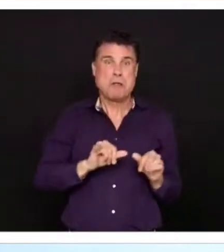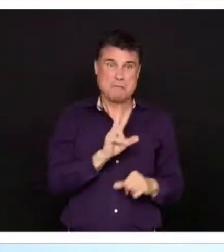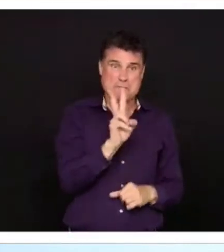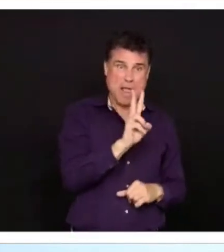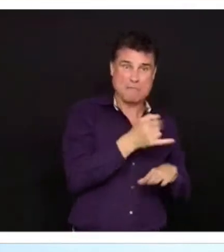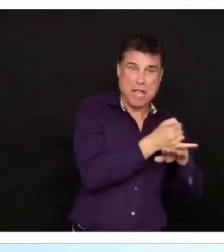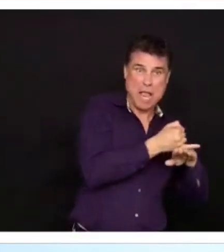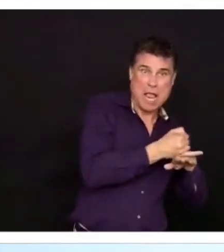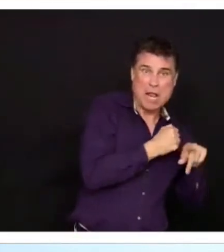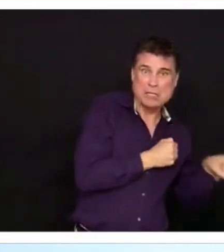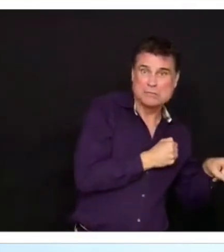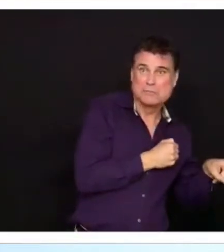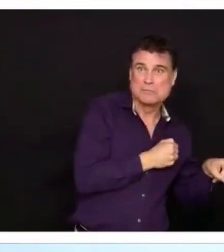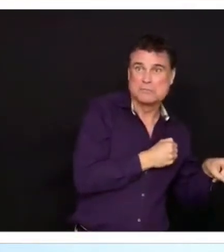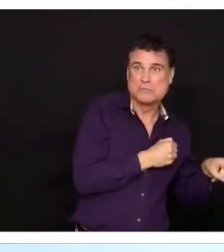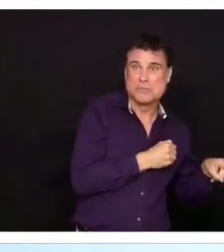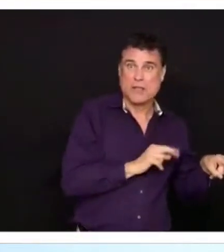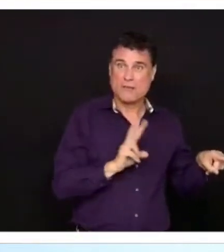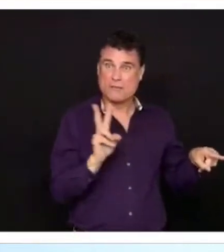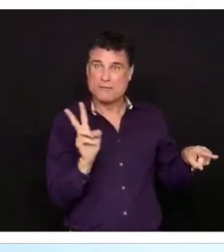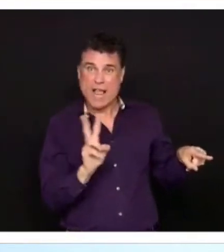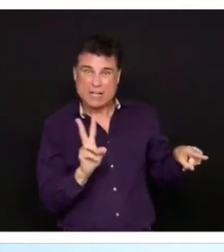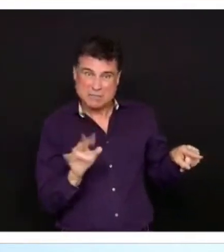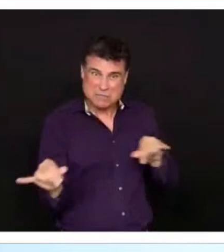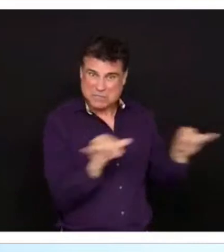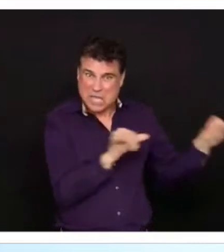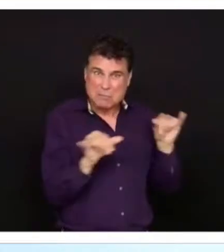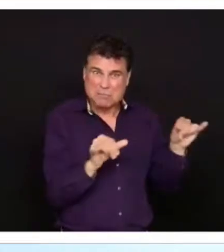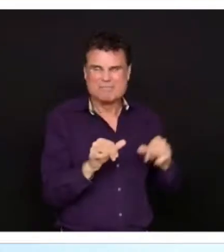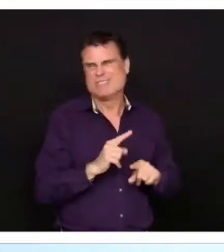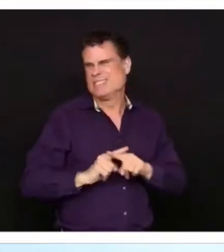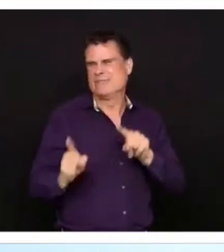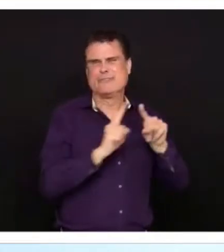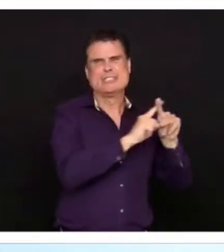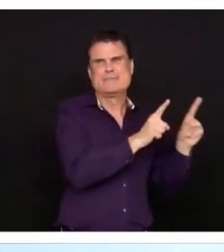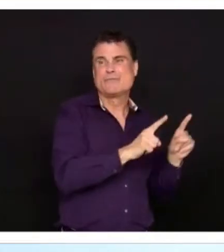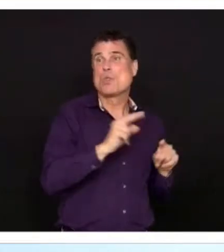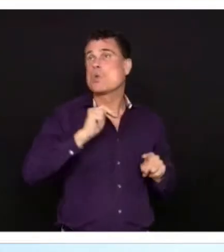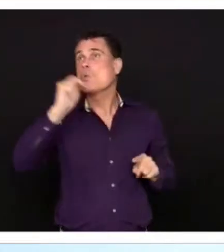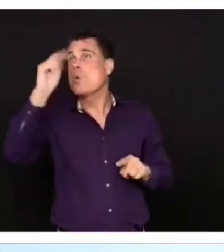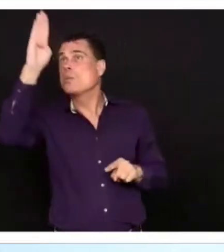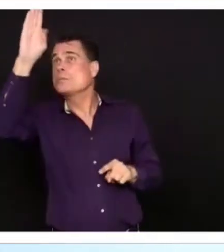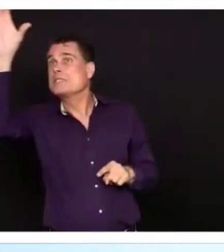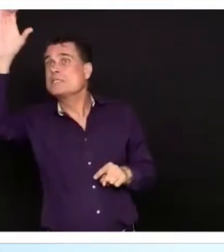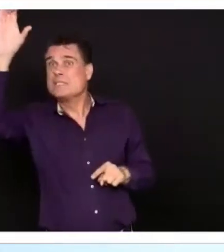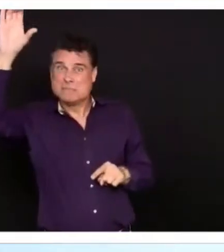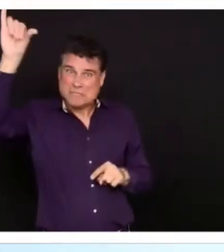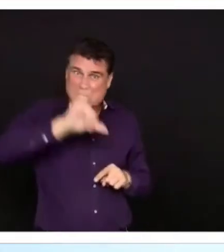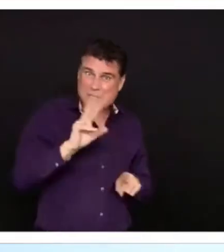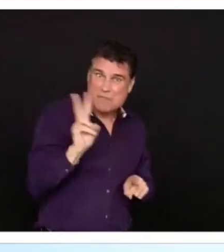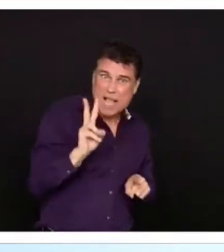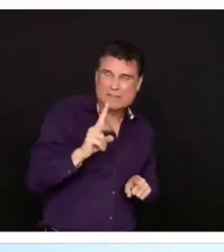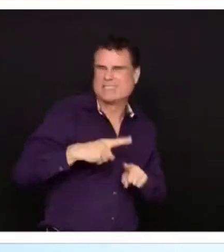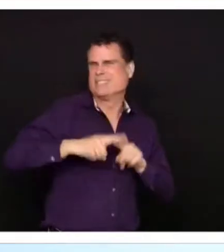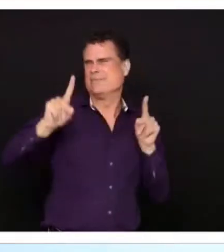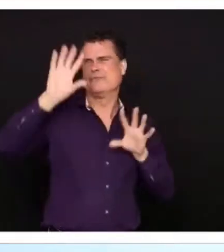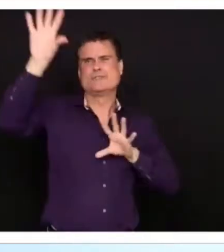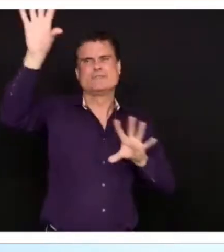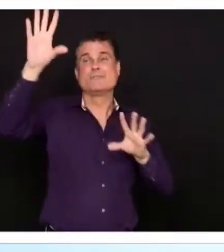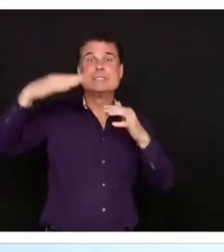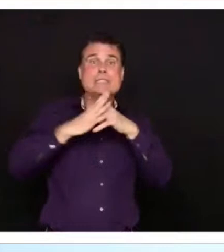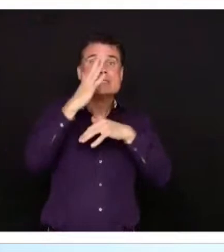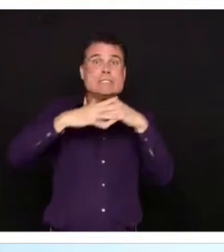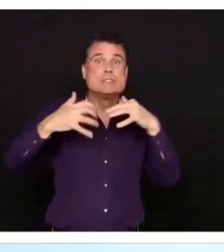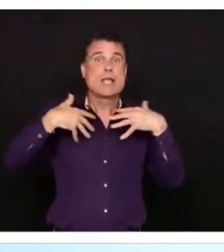intricately involved in those discussions as well. So the strategies might be slightly different or more nuanced, but we'll all be taking the